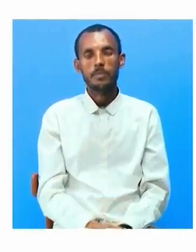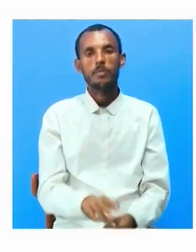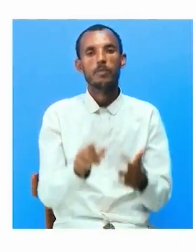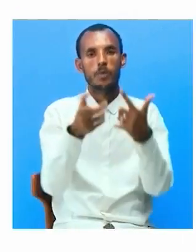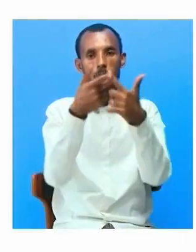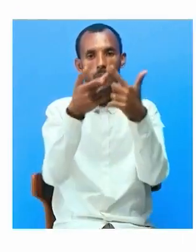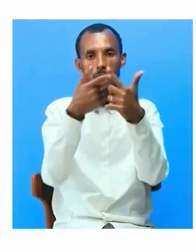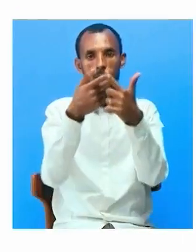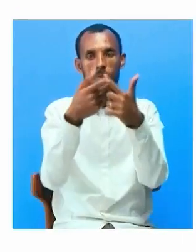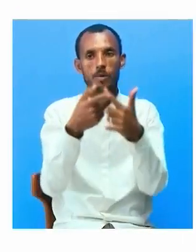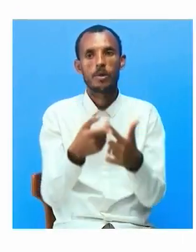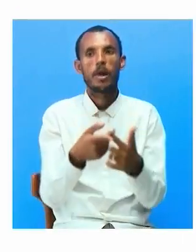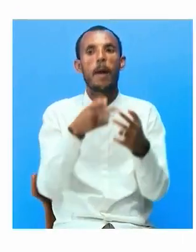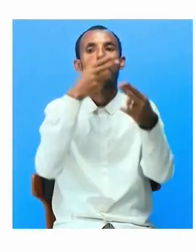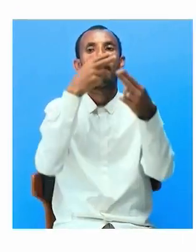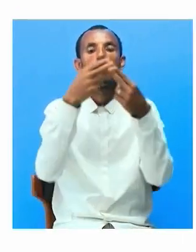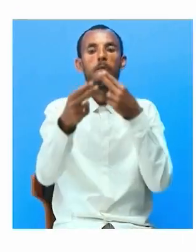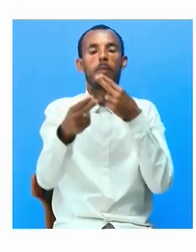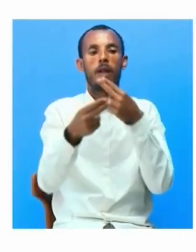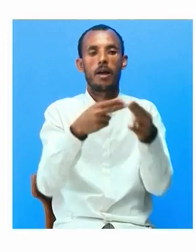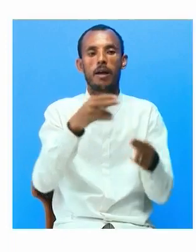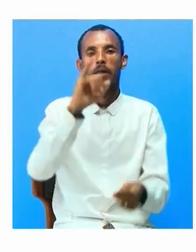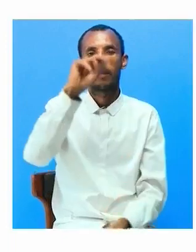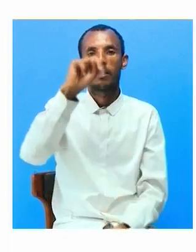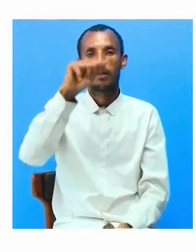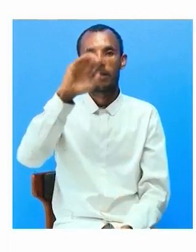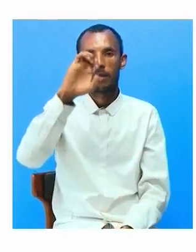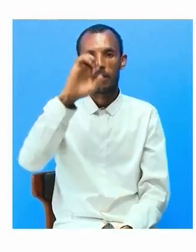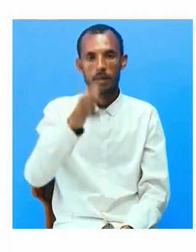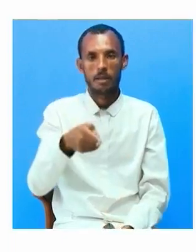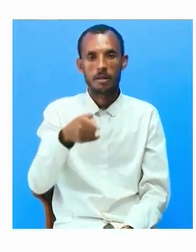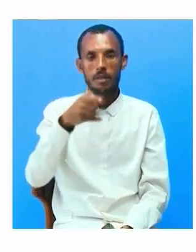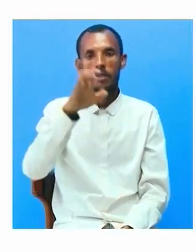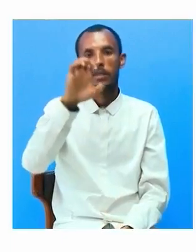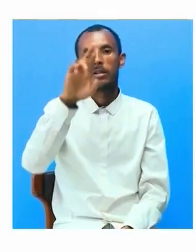2. Multiply integers.